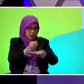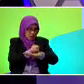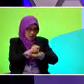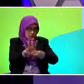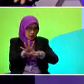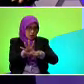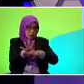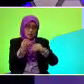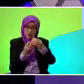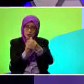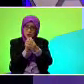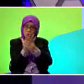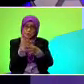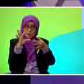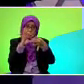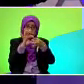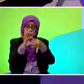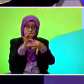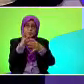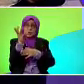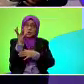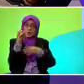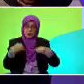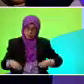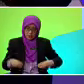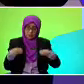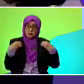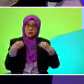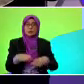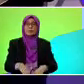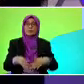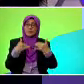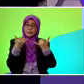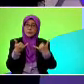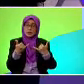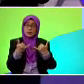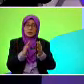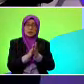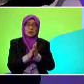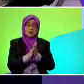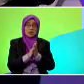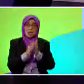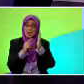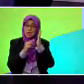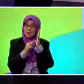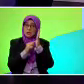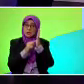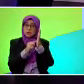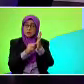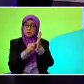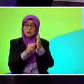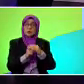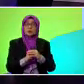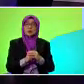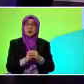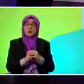growth of microorganisms. Okay, Irfan, can you please show the mushroom inside the vacuum sealed pack? All right, so it is